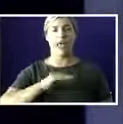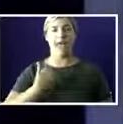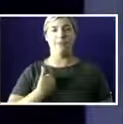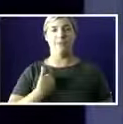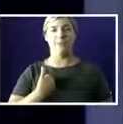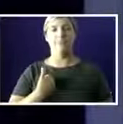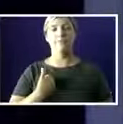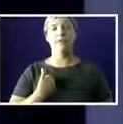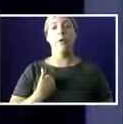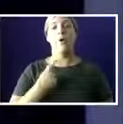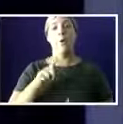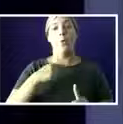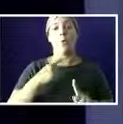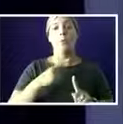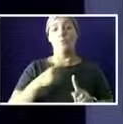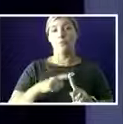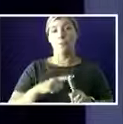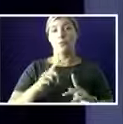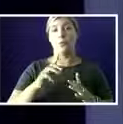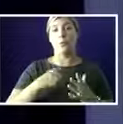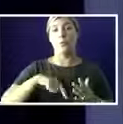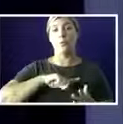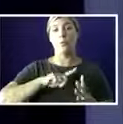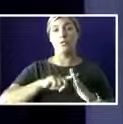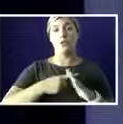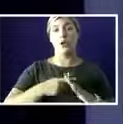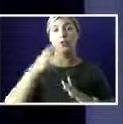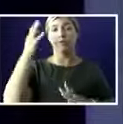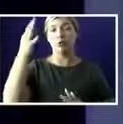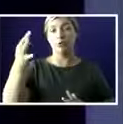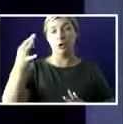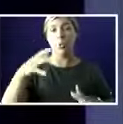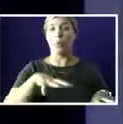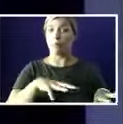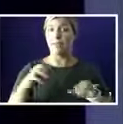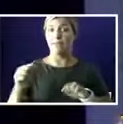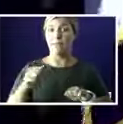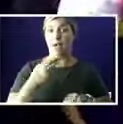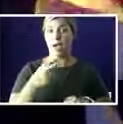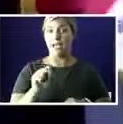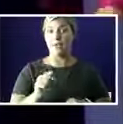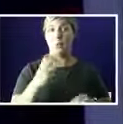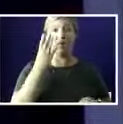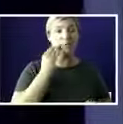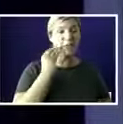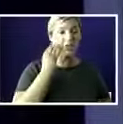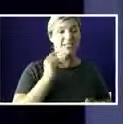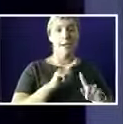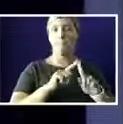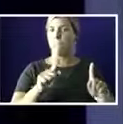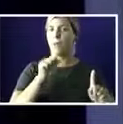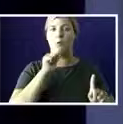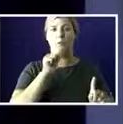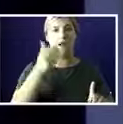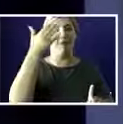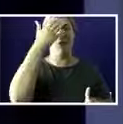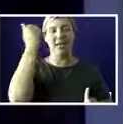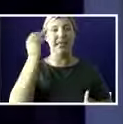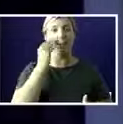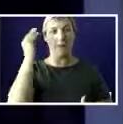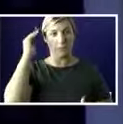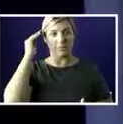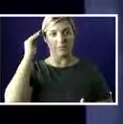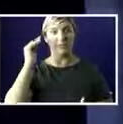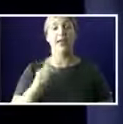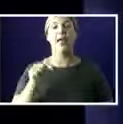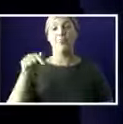future, we're moving on from the high school experience, but not the high school memories. The Blue Springs School District has more than prepared